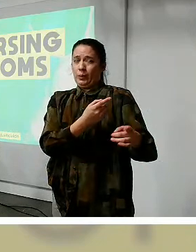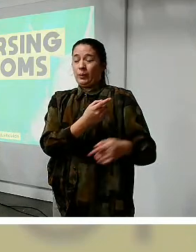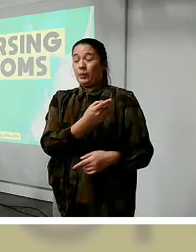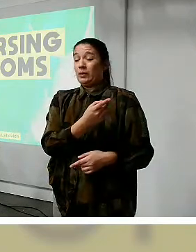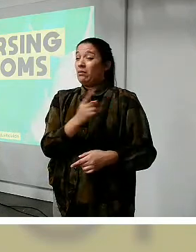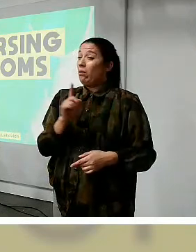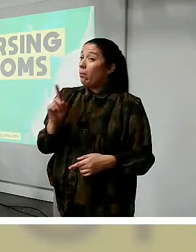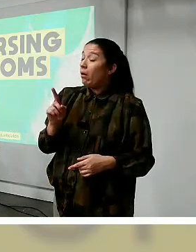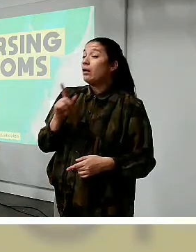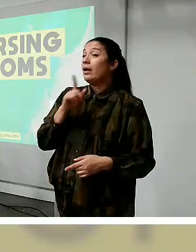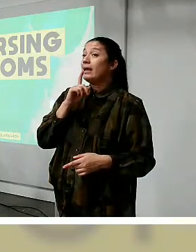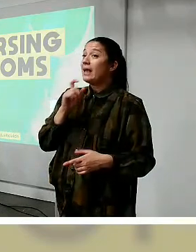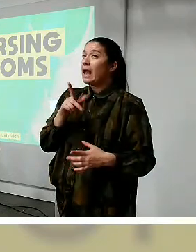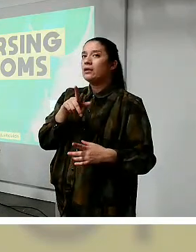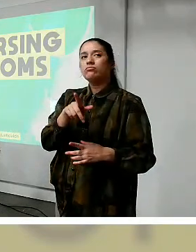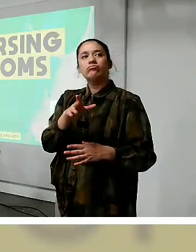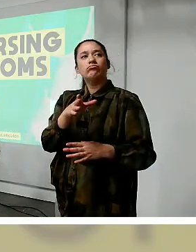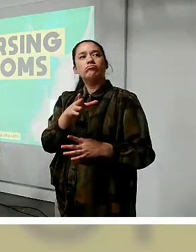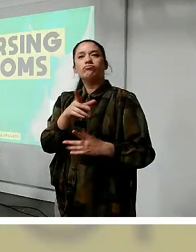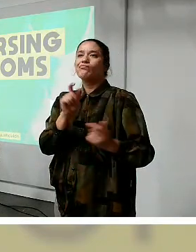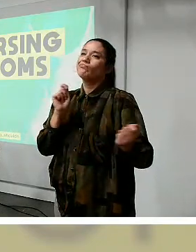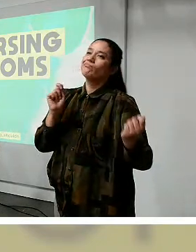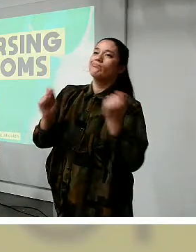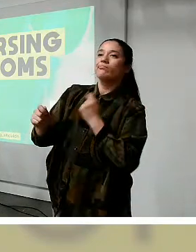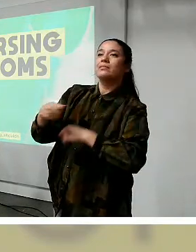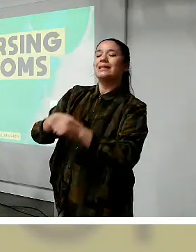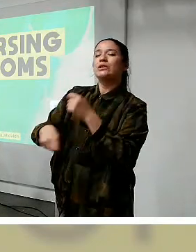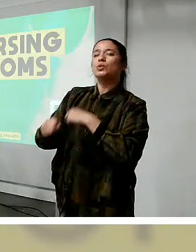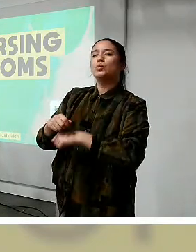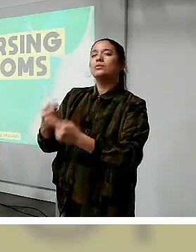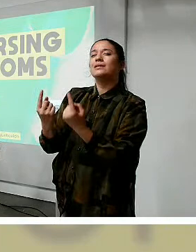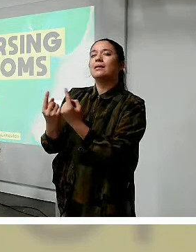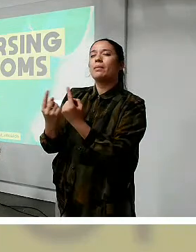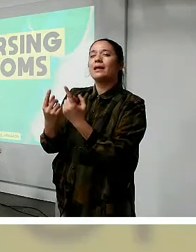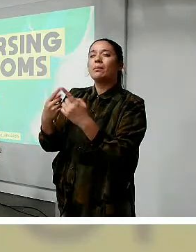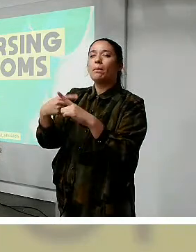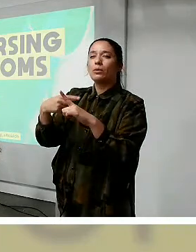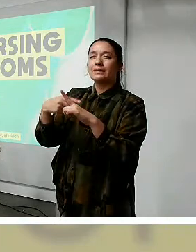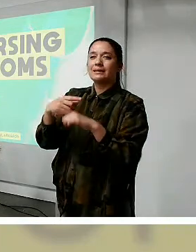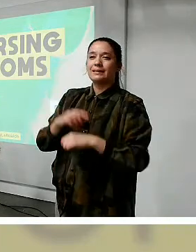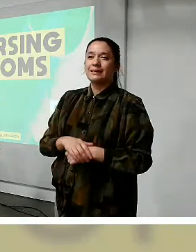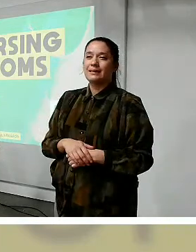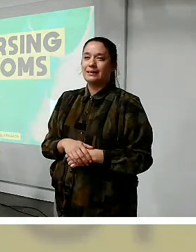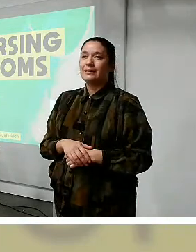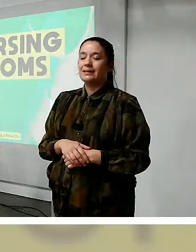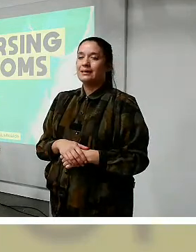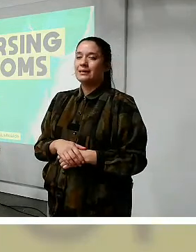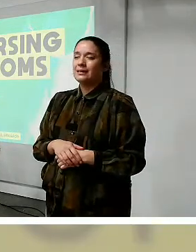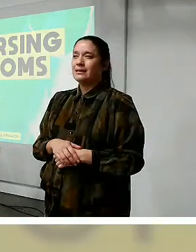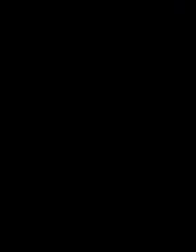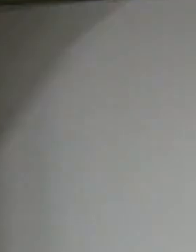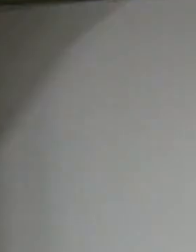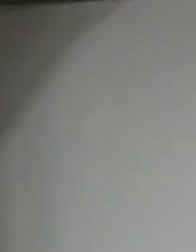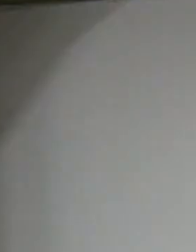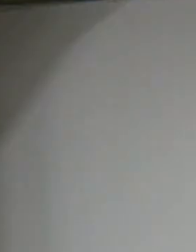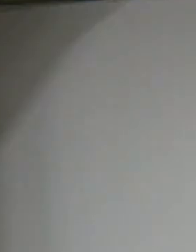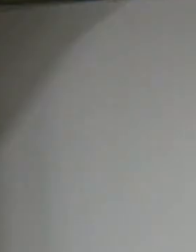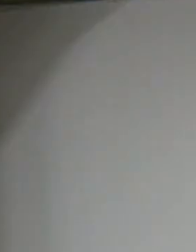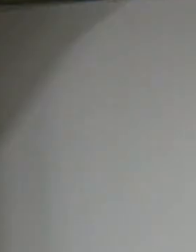that can confront it. And what I was remembering as you were speaking was our response